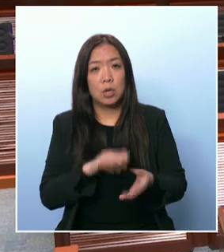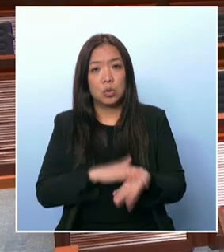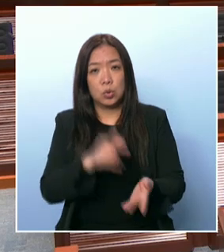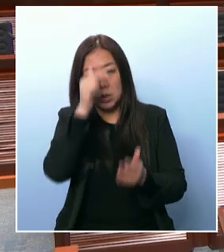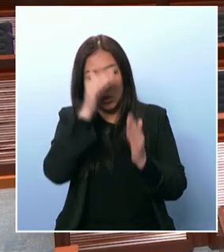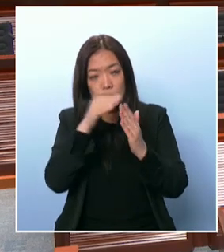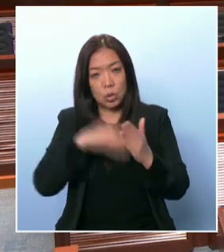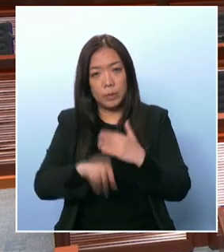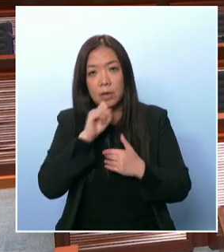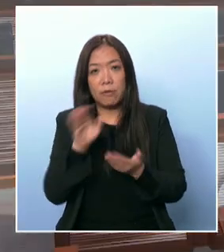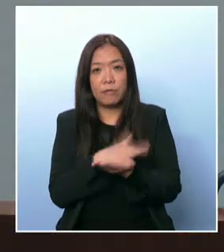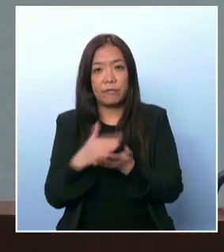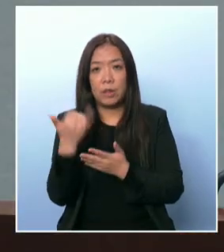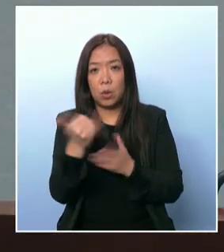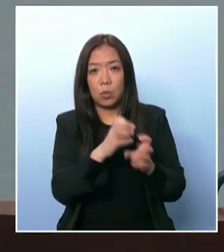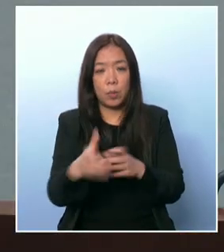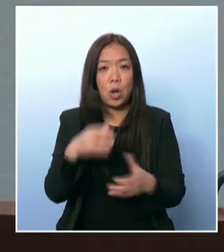orthopedics. Dr. Zhang?